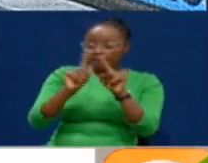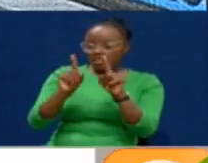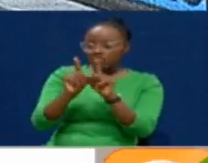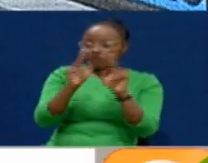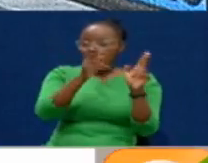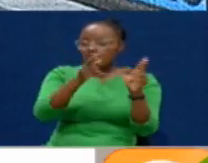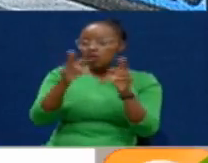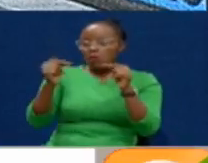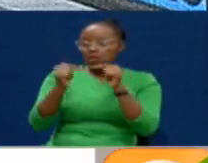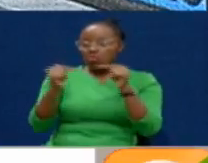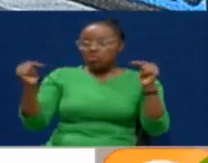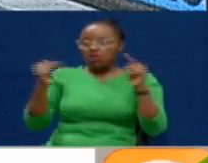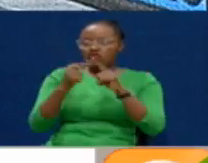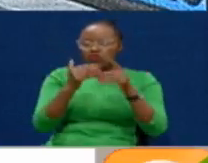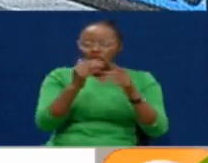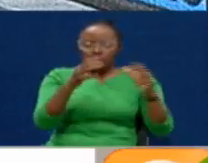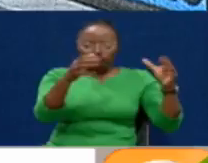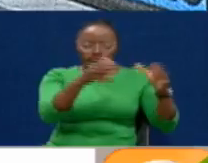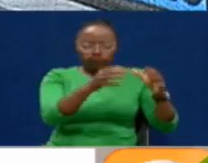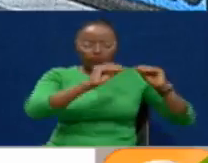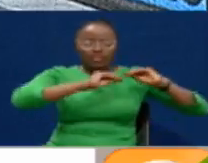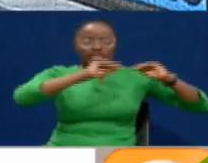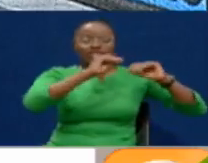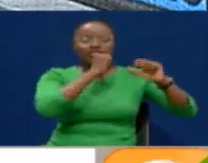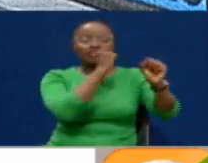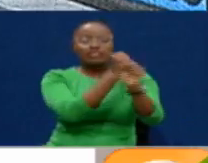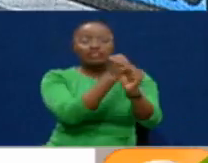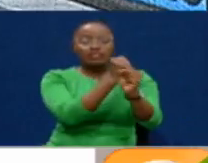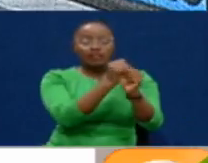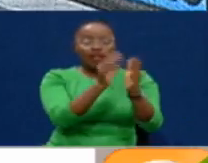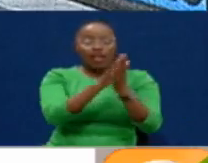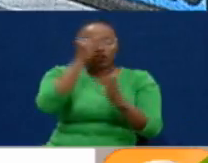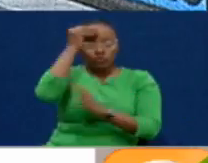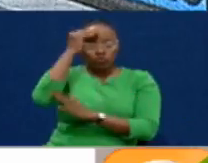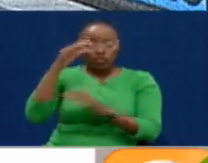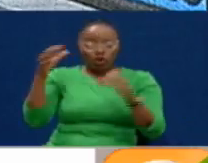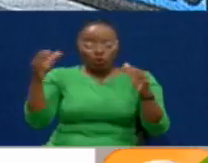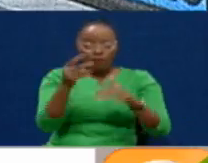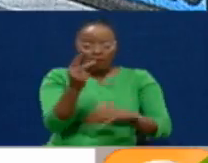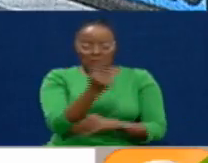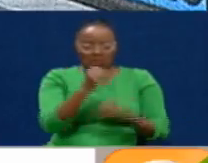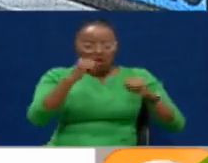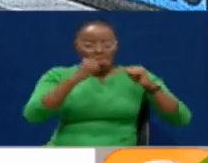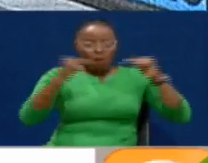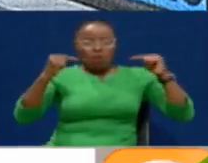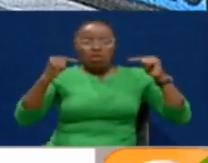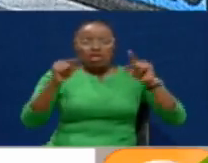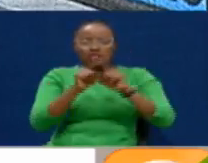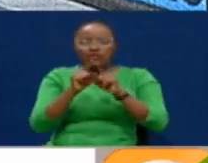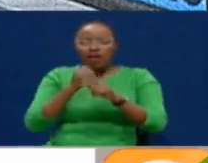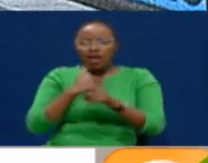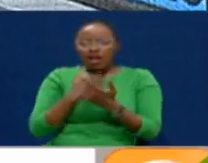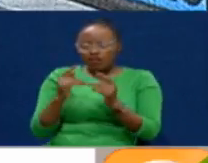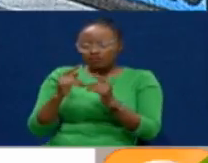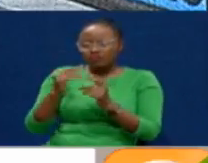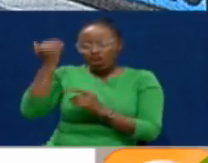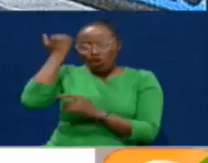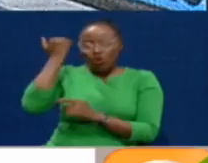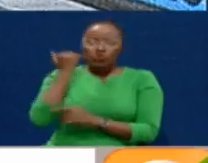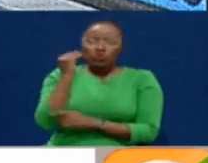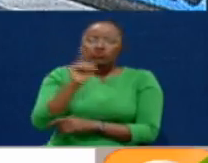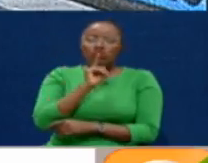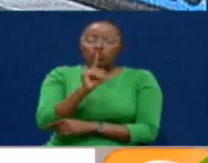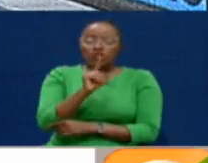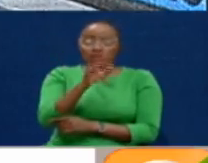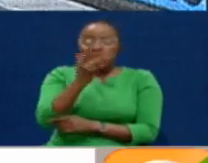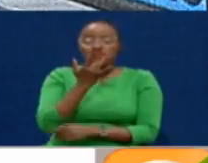obvious resistance from a section of teaching staff and student community. While holding on to an interim court order and in